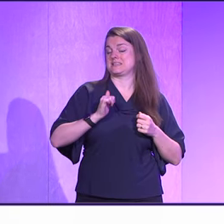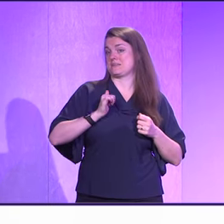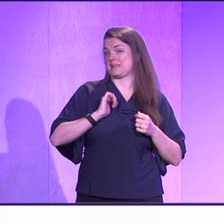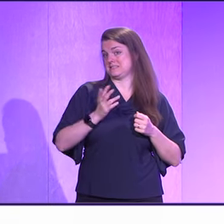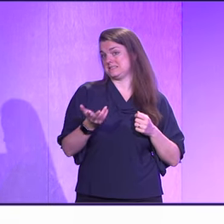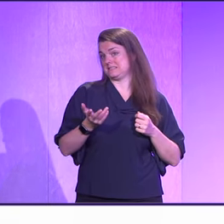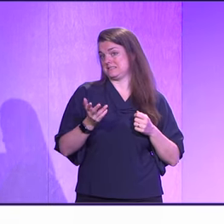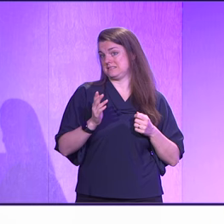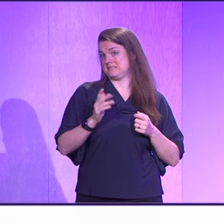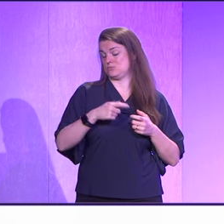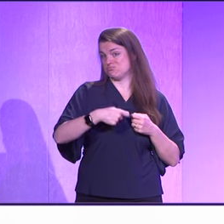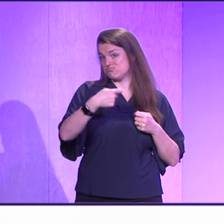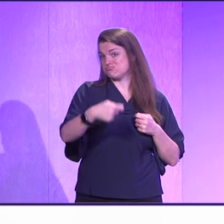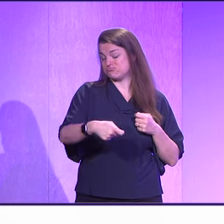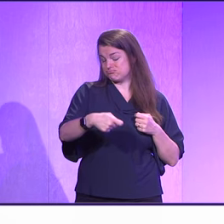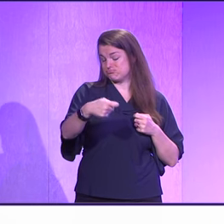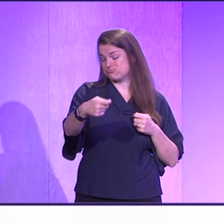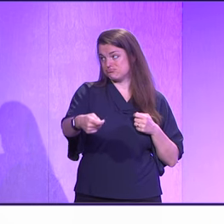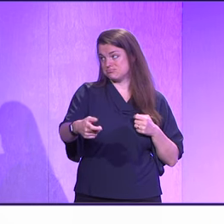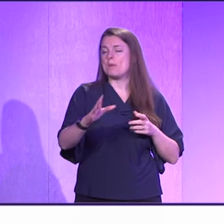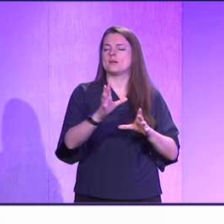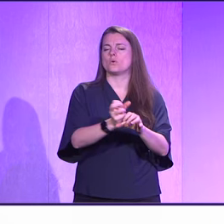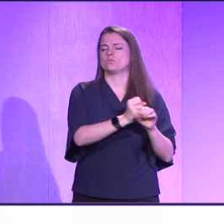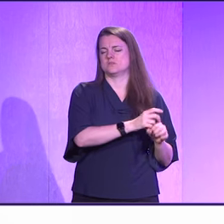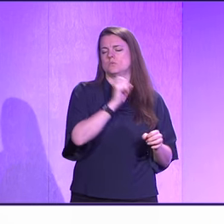But I'm going to cover that a bit later.